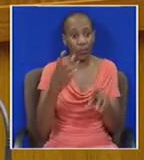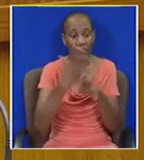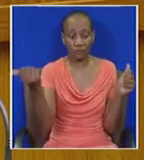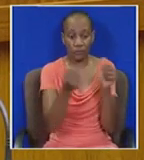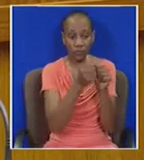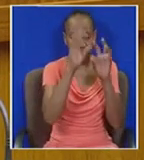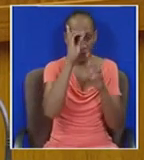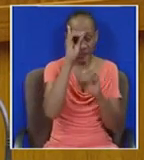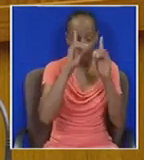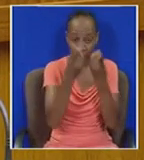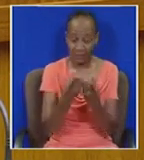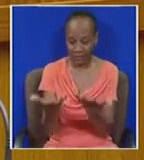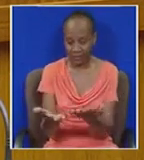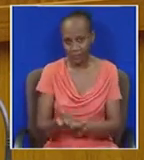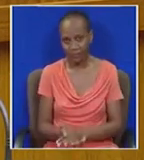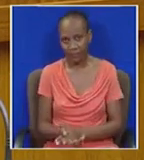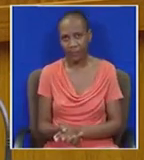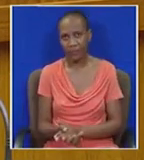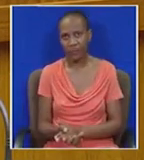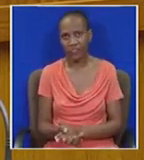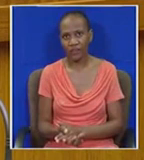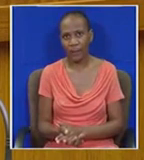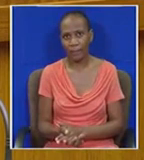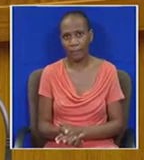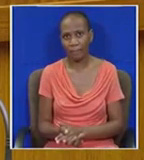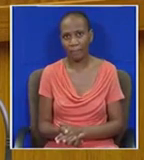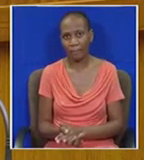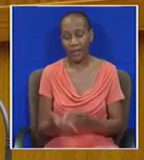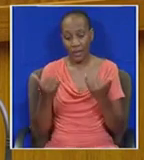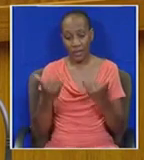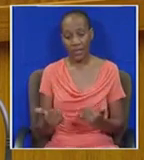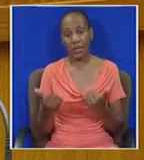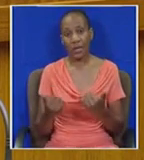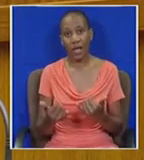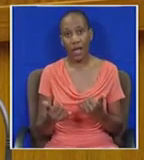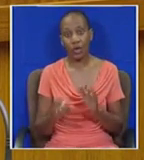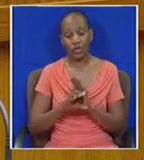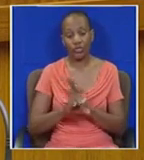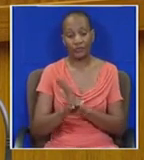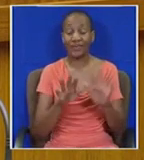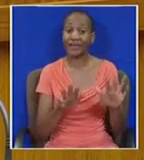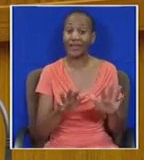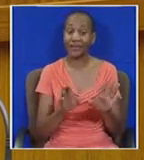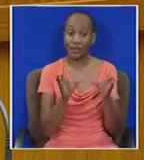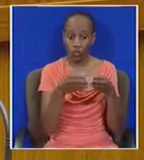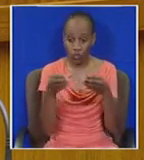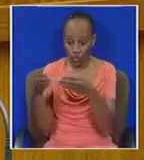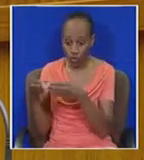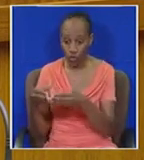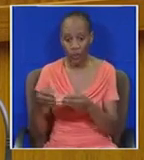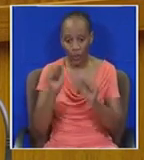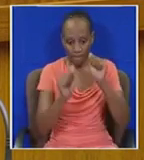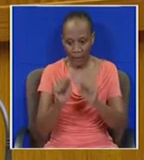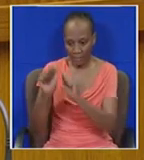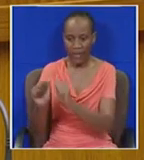We have an outstanding task of finalizing the configuration of our Chapter 9 institutions. As set out